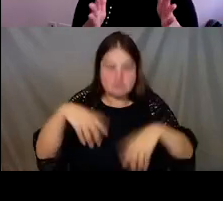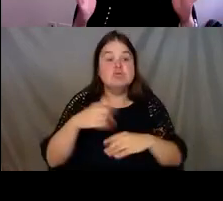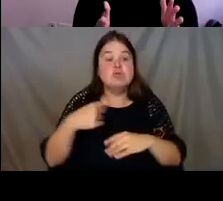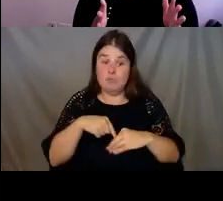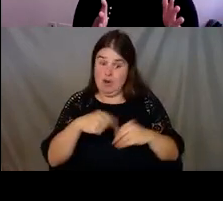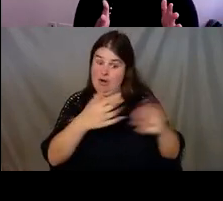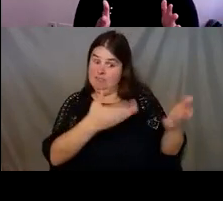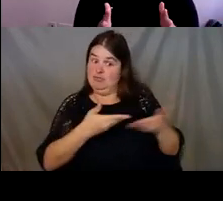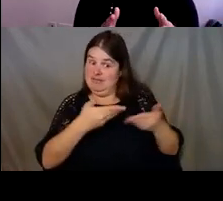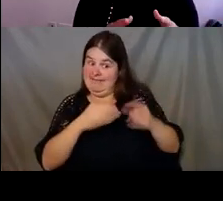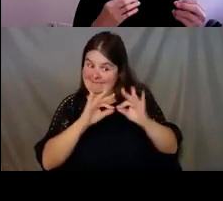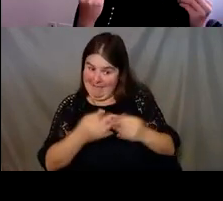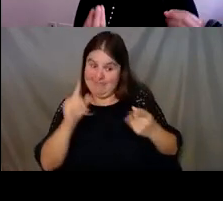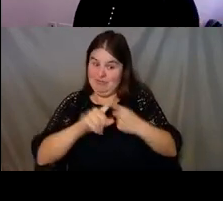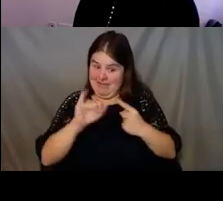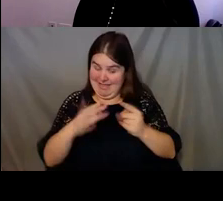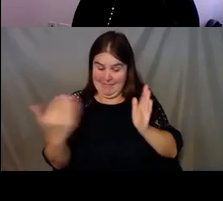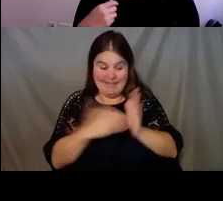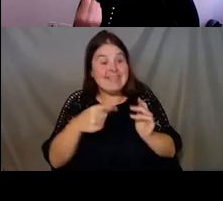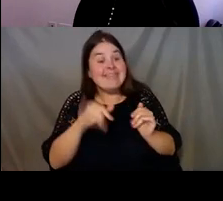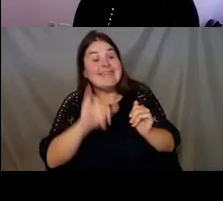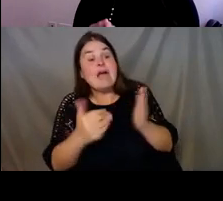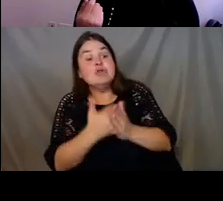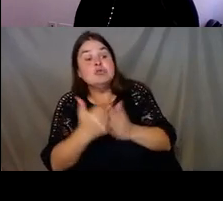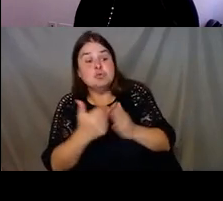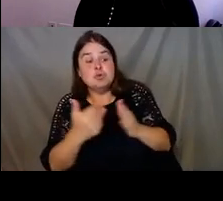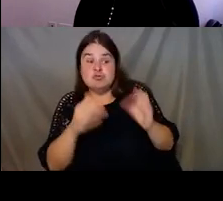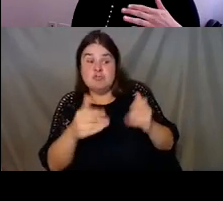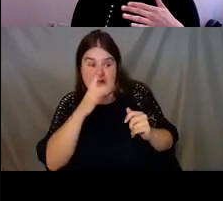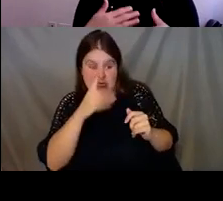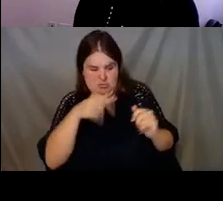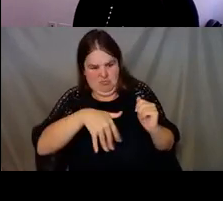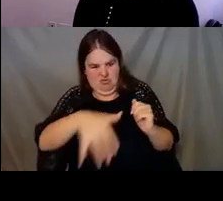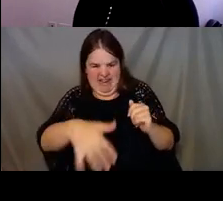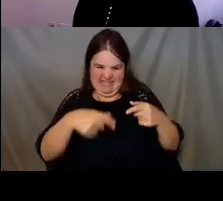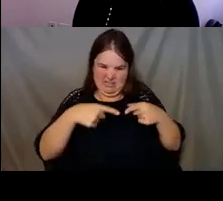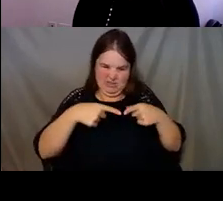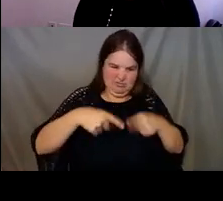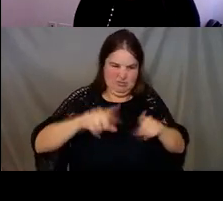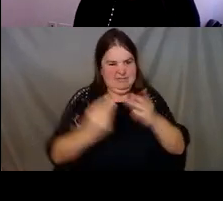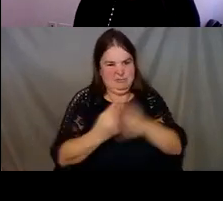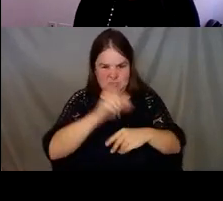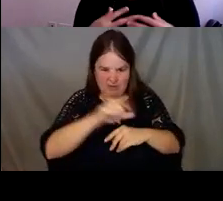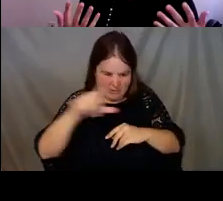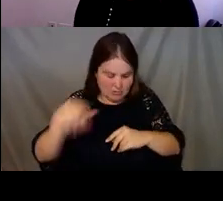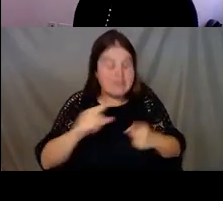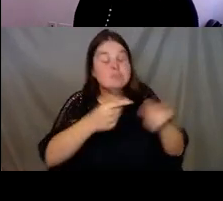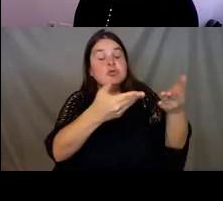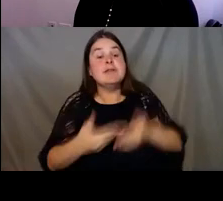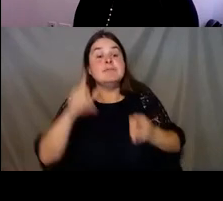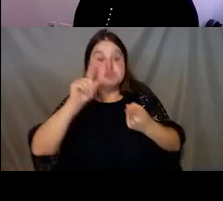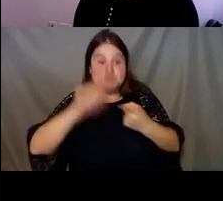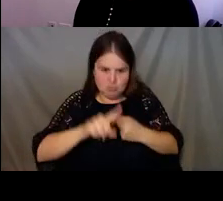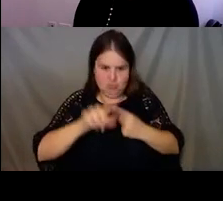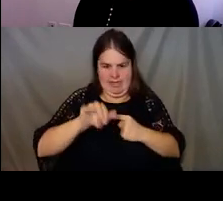invited that new cohort of moms who were pregnant at the height of the pandemic into the lab to assess their child's brain